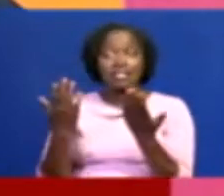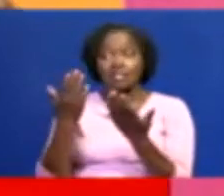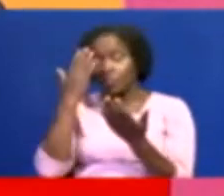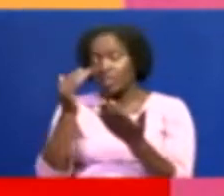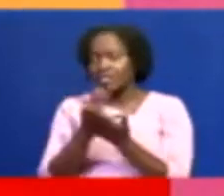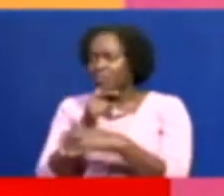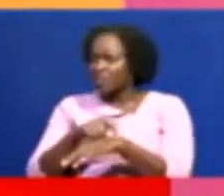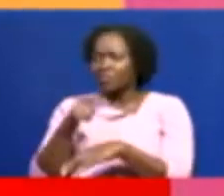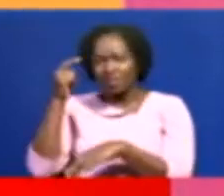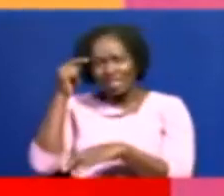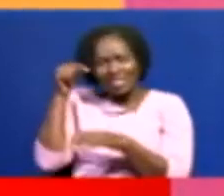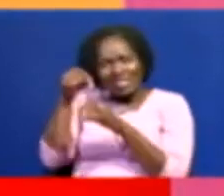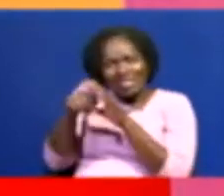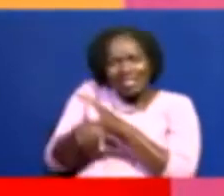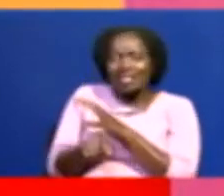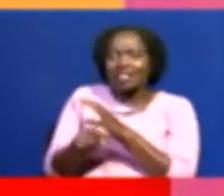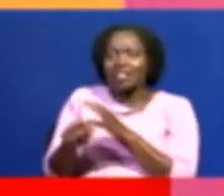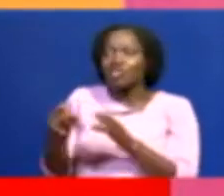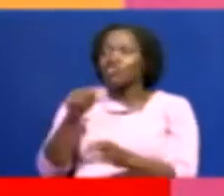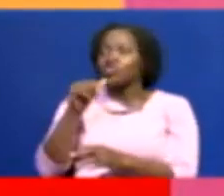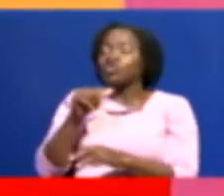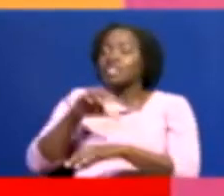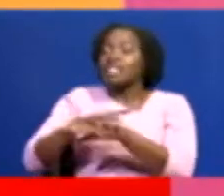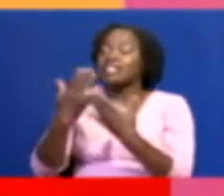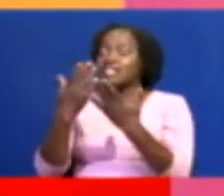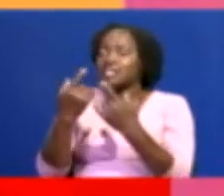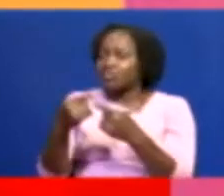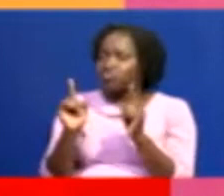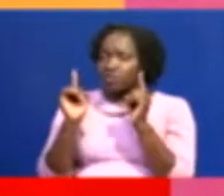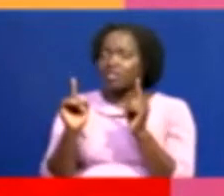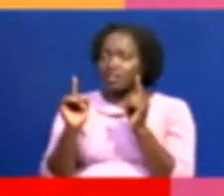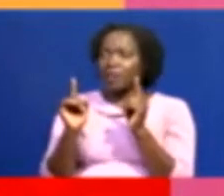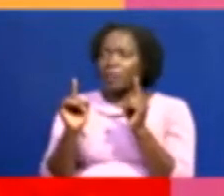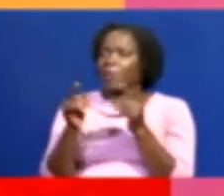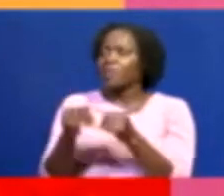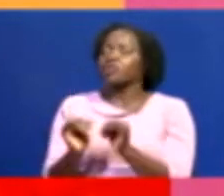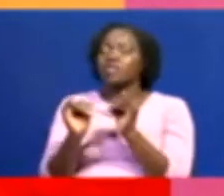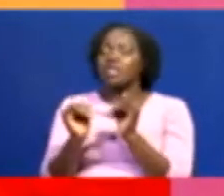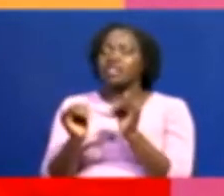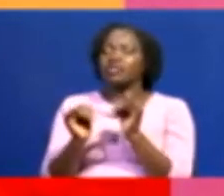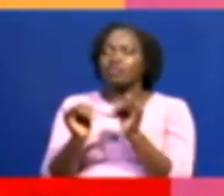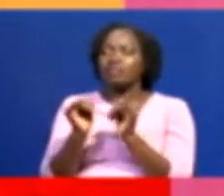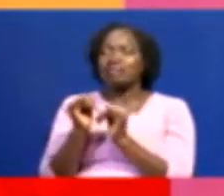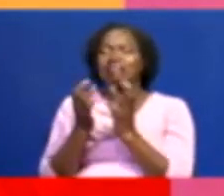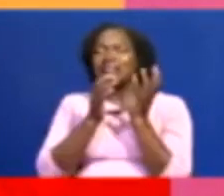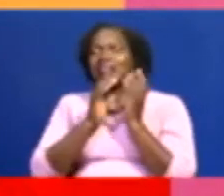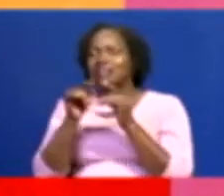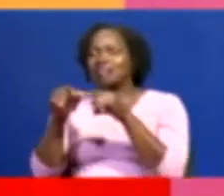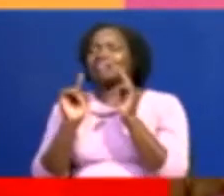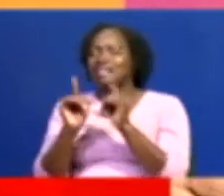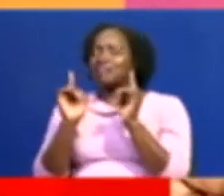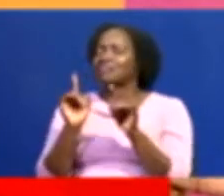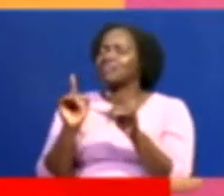when you think internally, you do not get things correctly. You try to balkanize yourself along tribes and